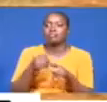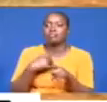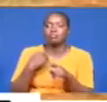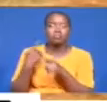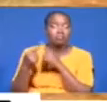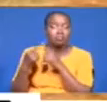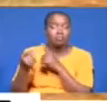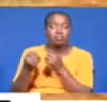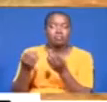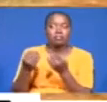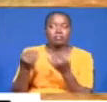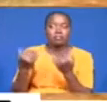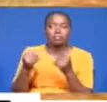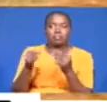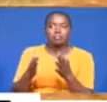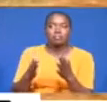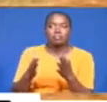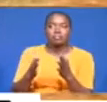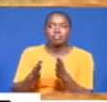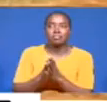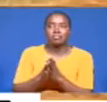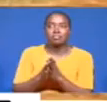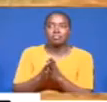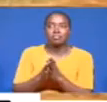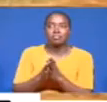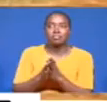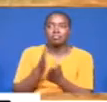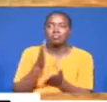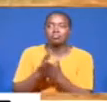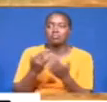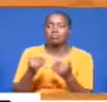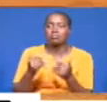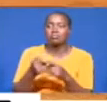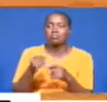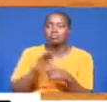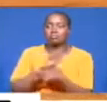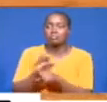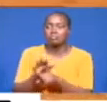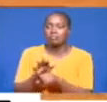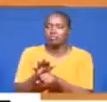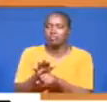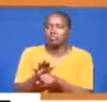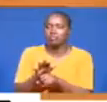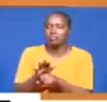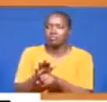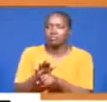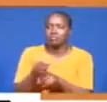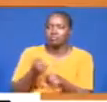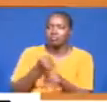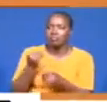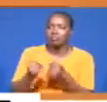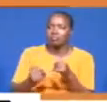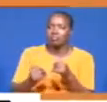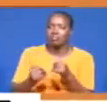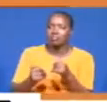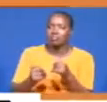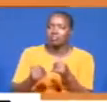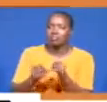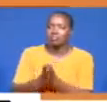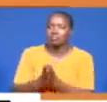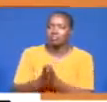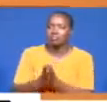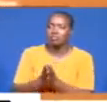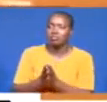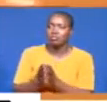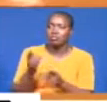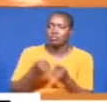wengi walikaa ni kama waliachana mambo ya mpira kutokana na ugonjwa wa COVID. In the girls' final, Nyandarua's Olbolosat won the trophy